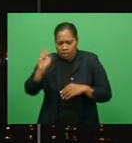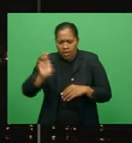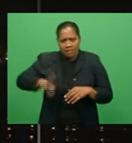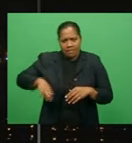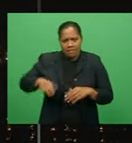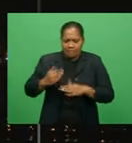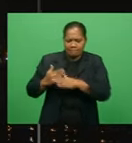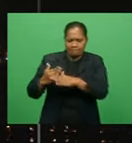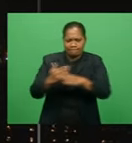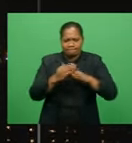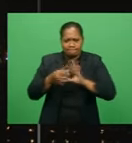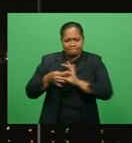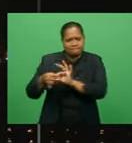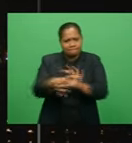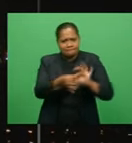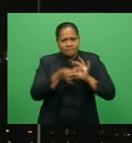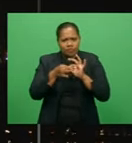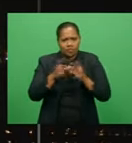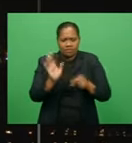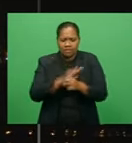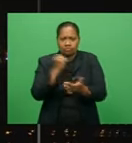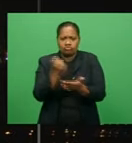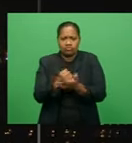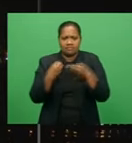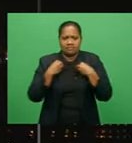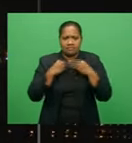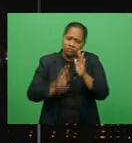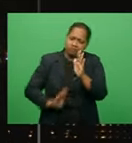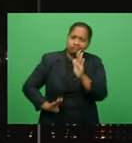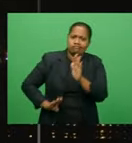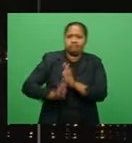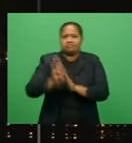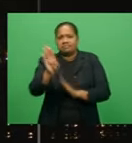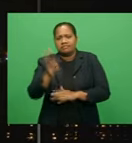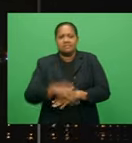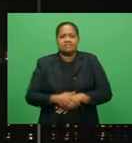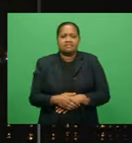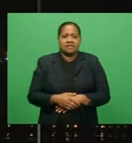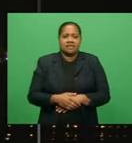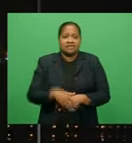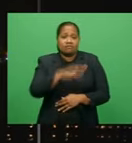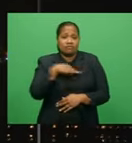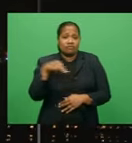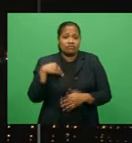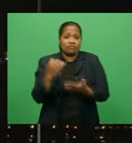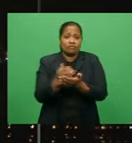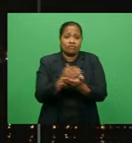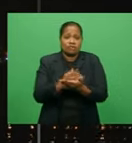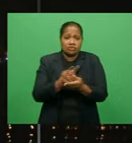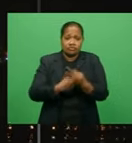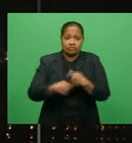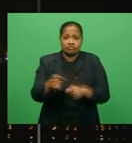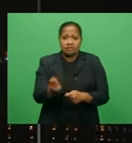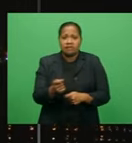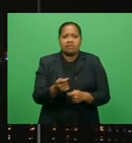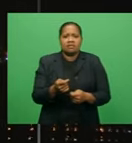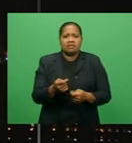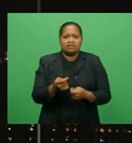together and ensure their businesses thrive despite the current market situation. The Ministry of Commerce and Trade is echoing